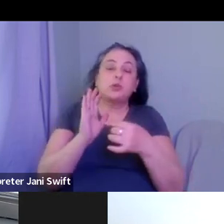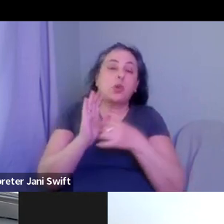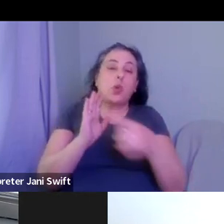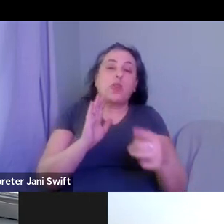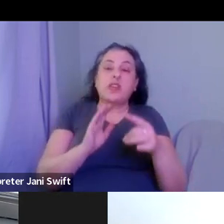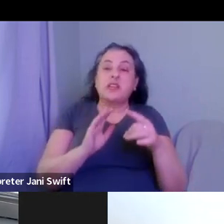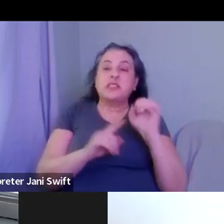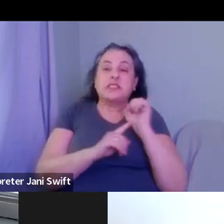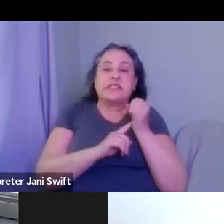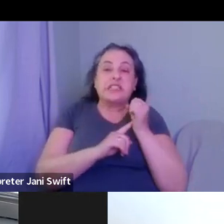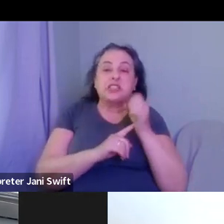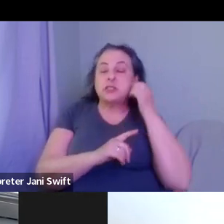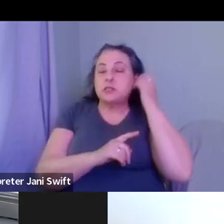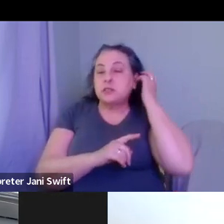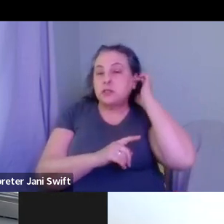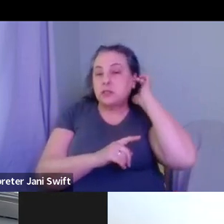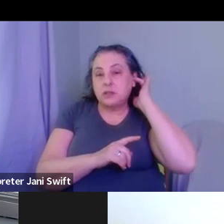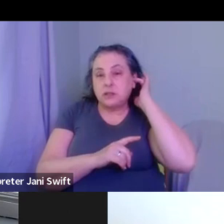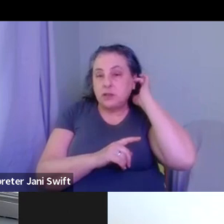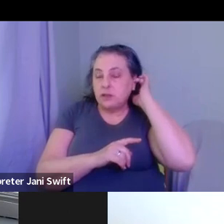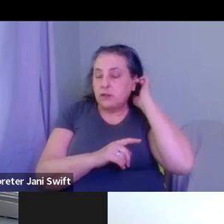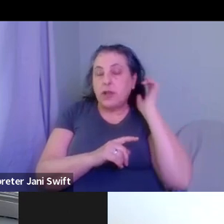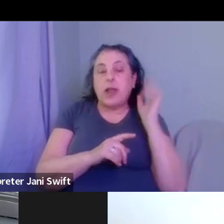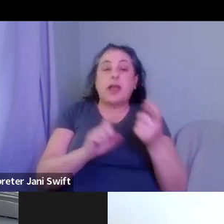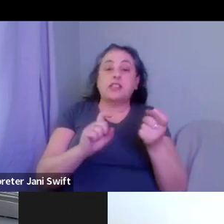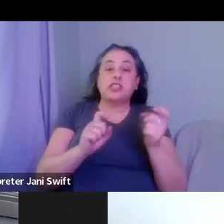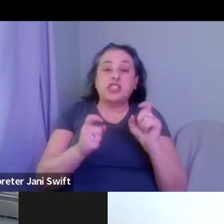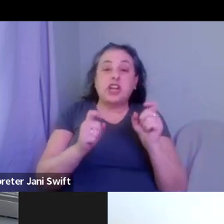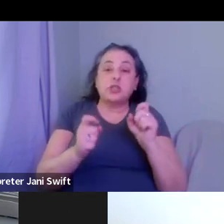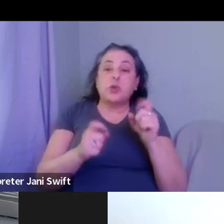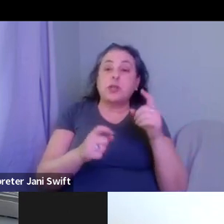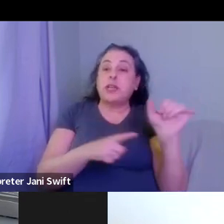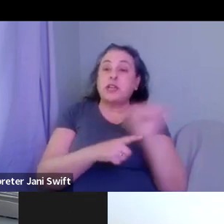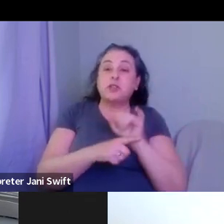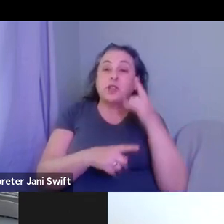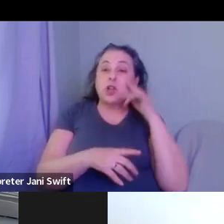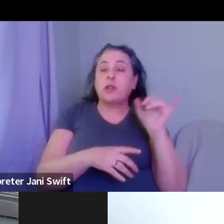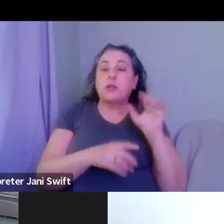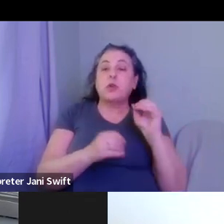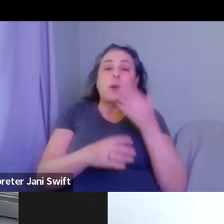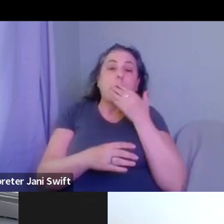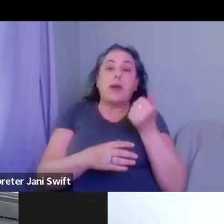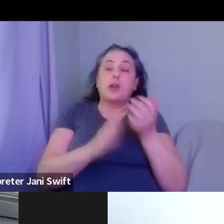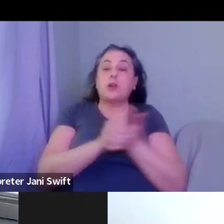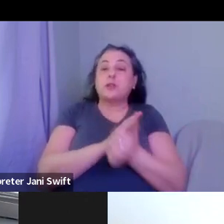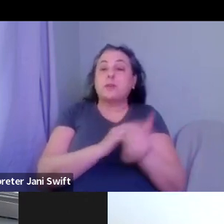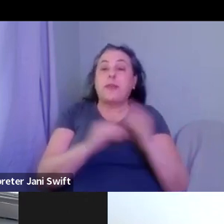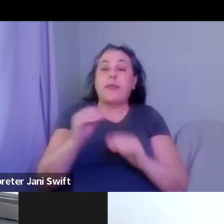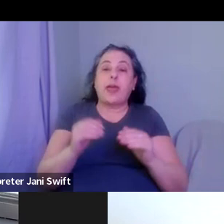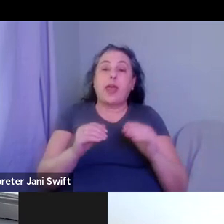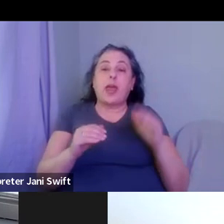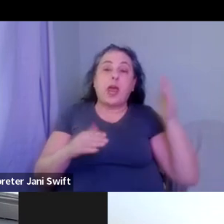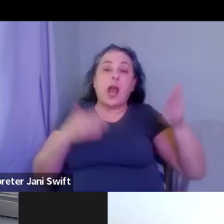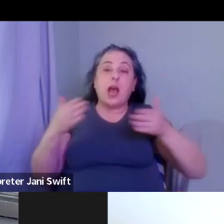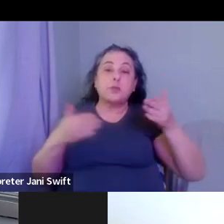to also really shape what the industry can look like, because there's no one better equipped to do that than hospitality